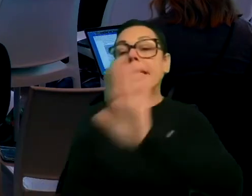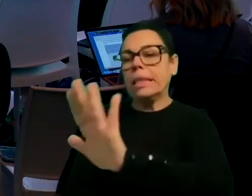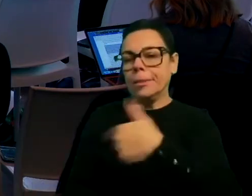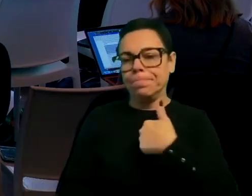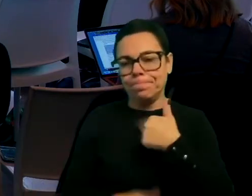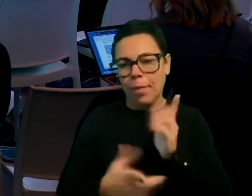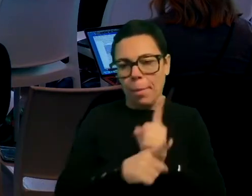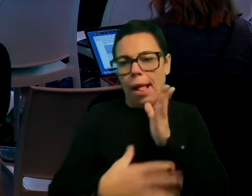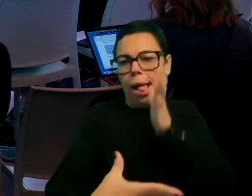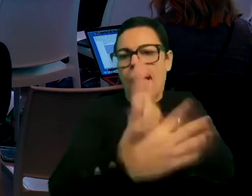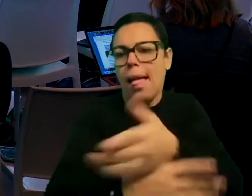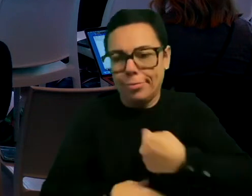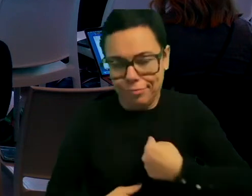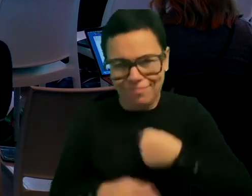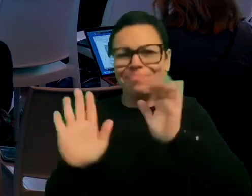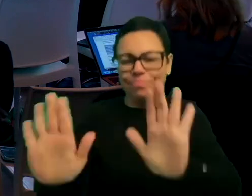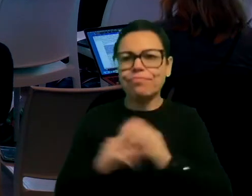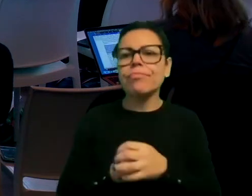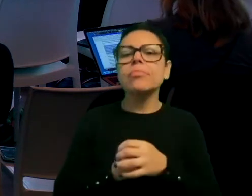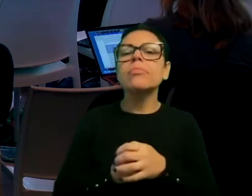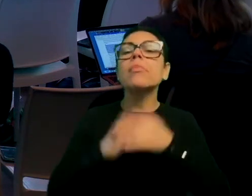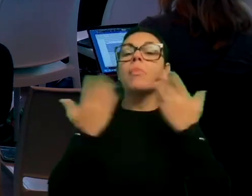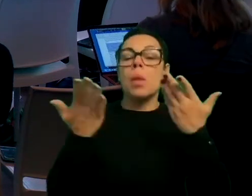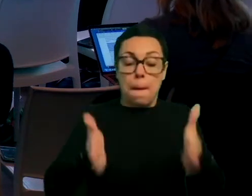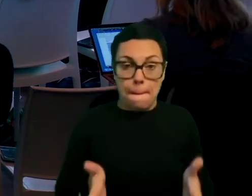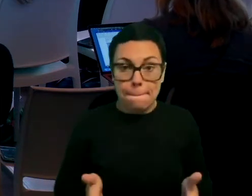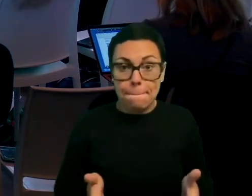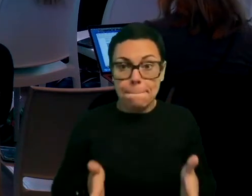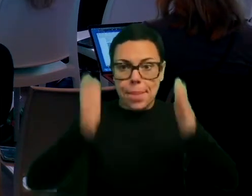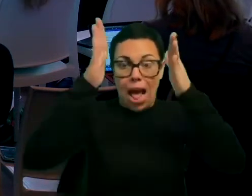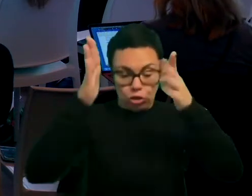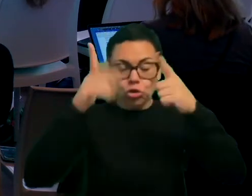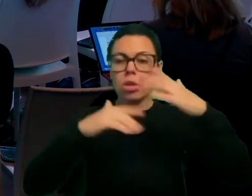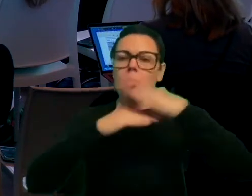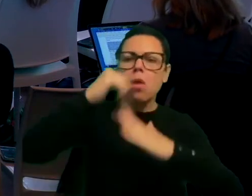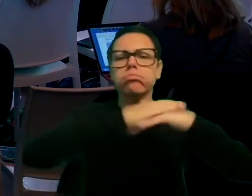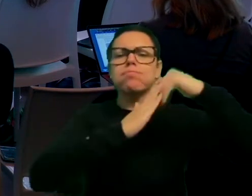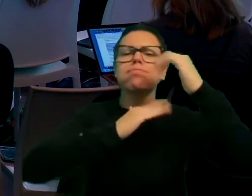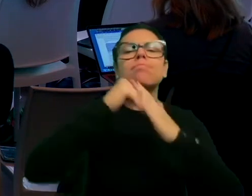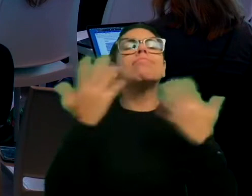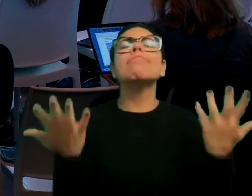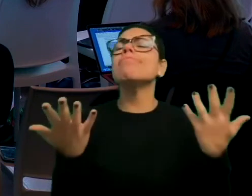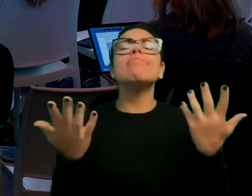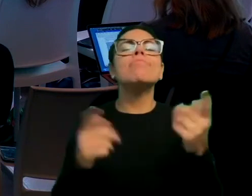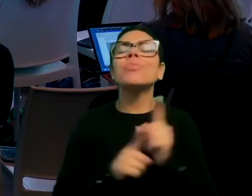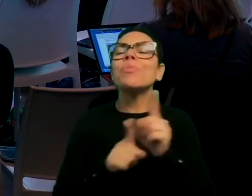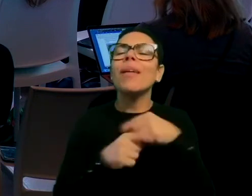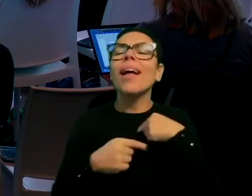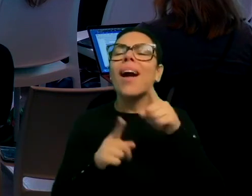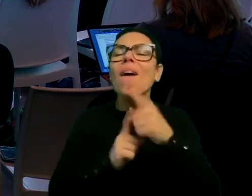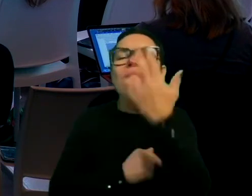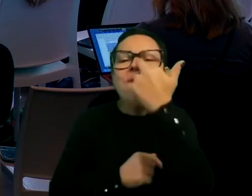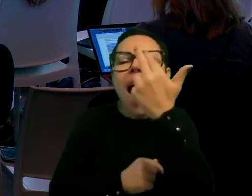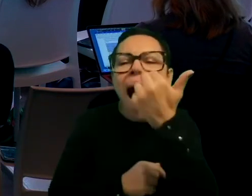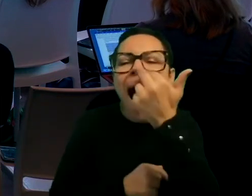buildings, we see, and it's because there was a very nice cartoon that was developed for a contest from